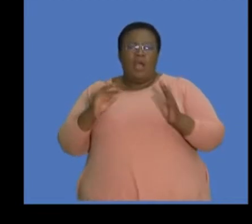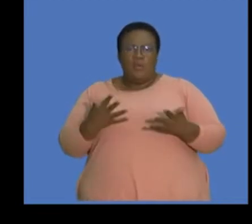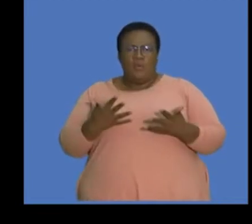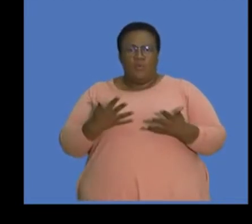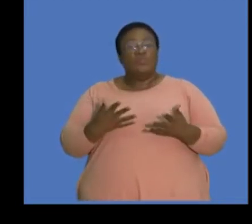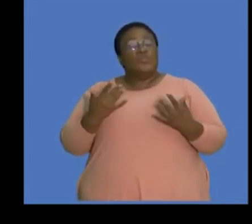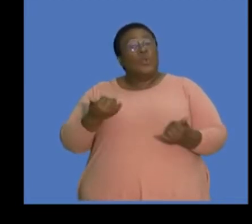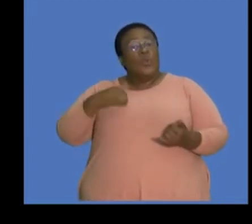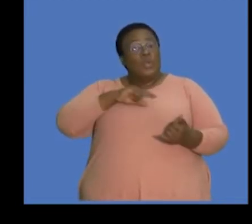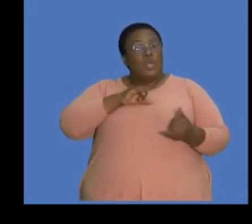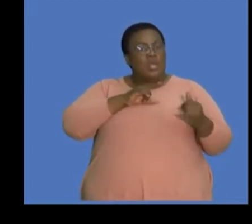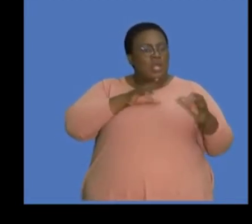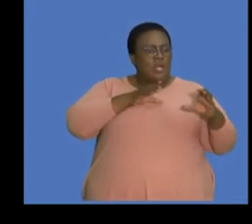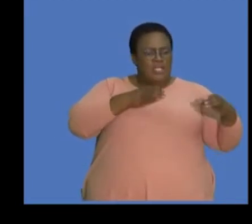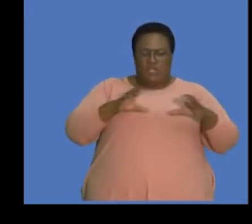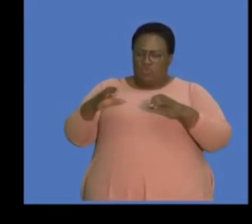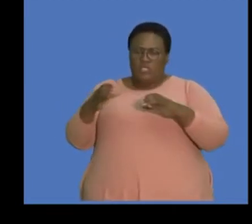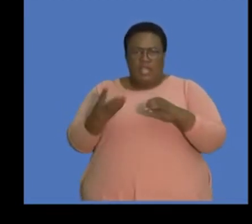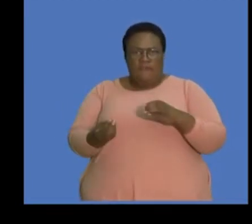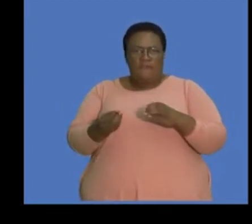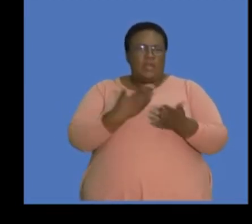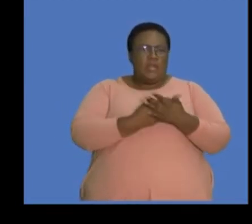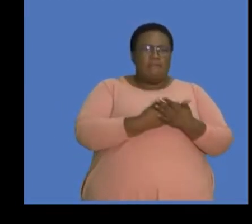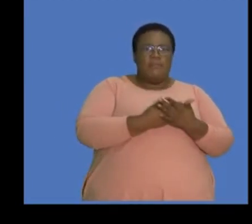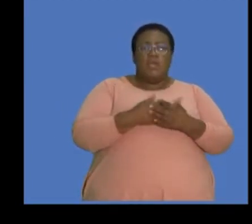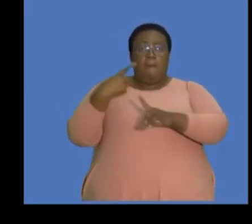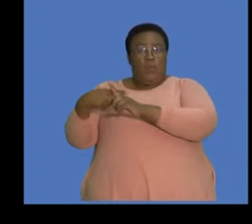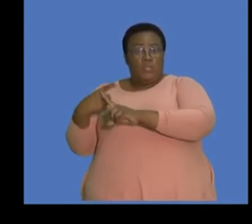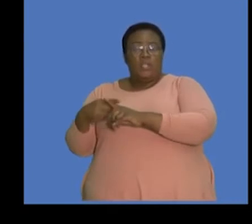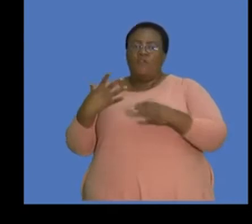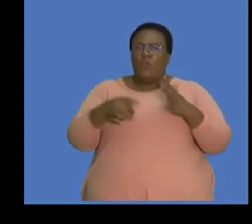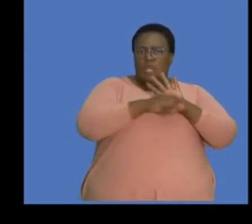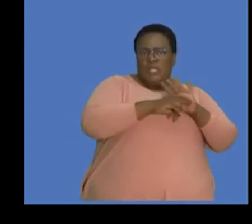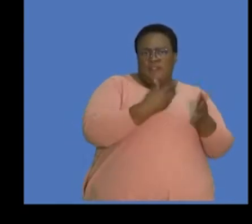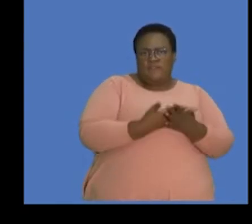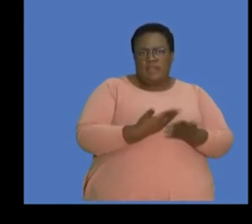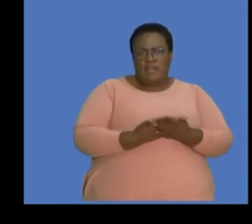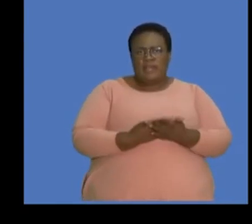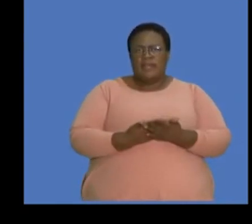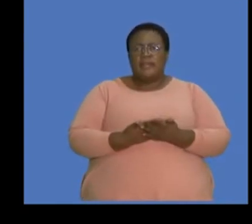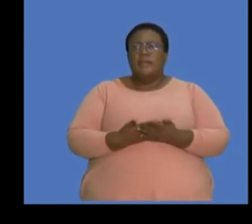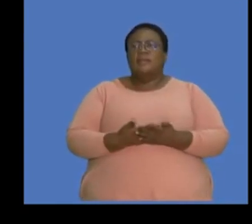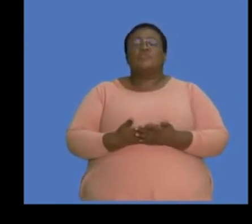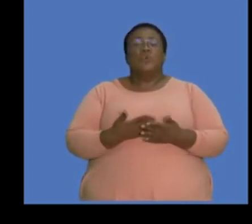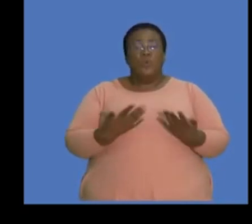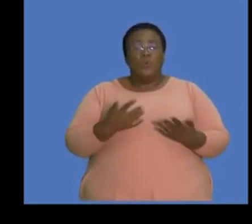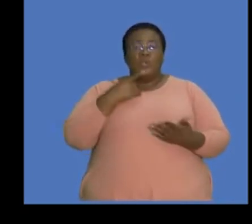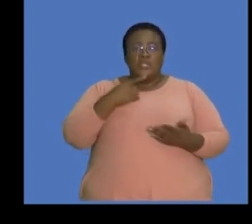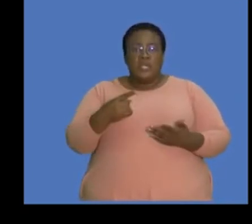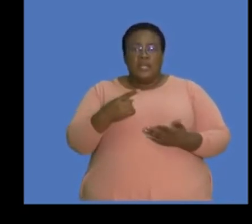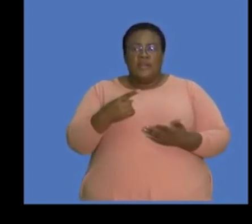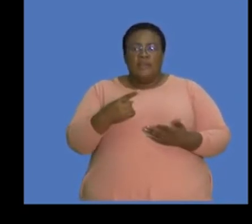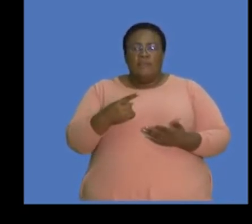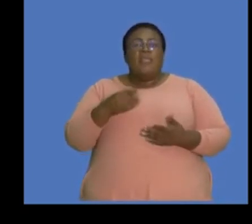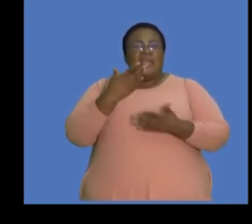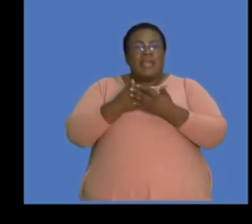two categories of charge. It could either be positive or negative, and the conjunction or suggests that it can